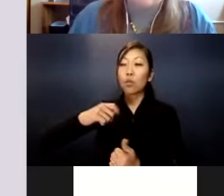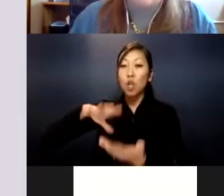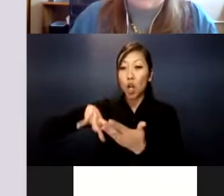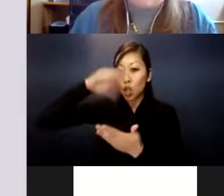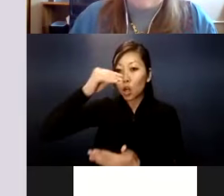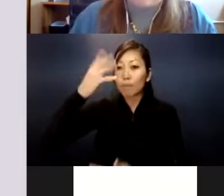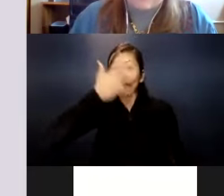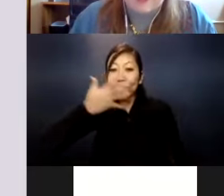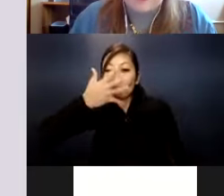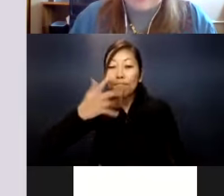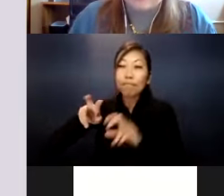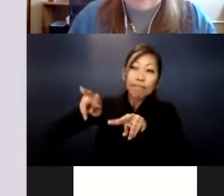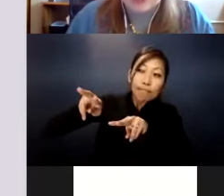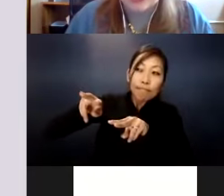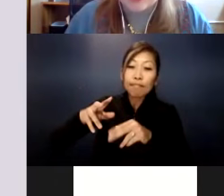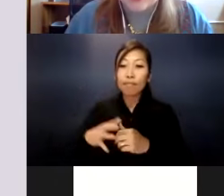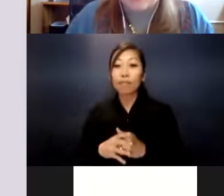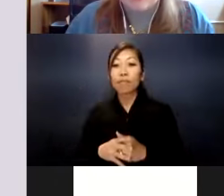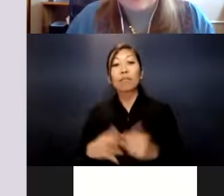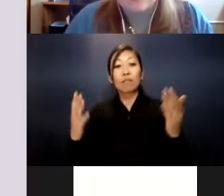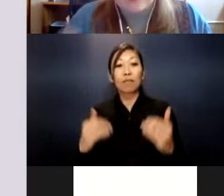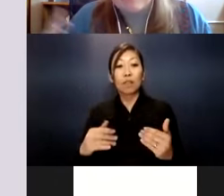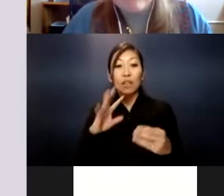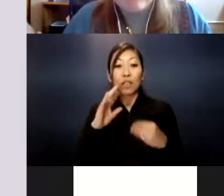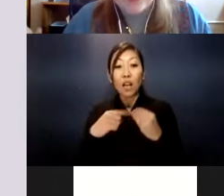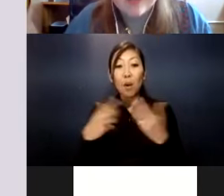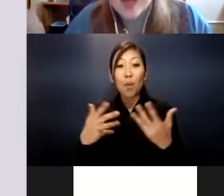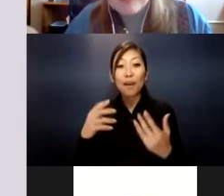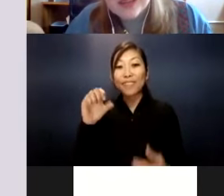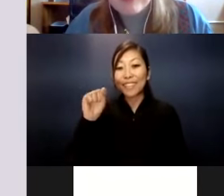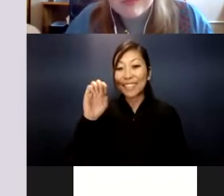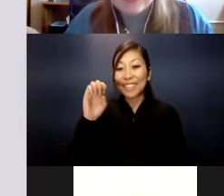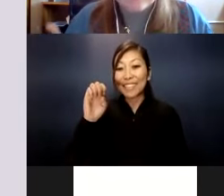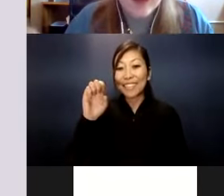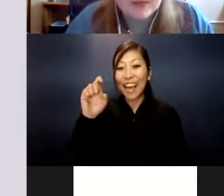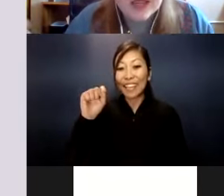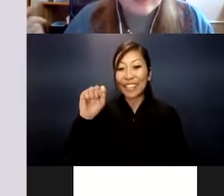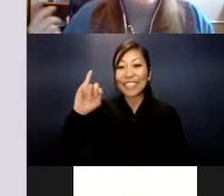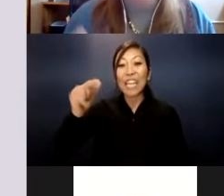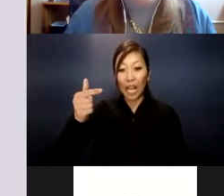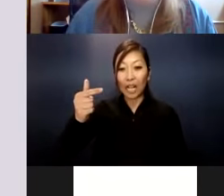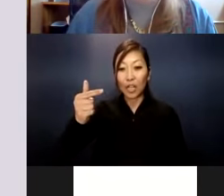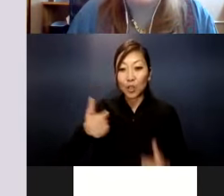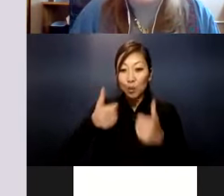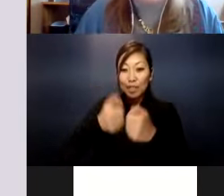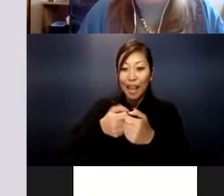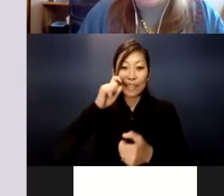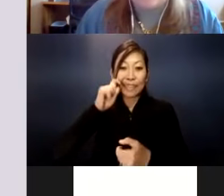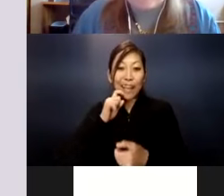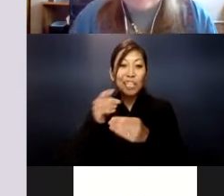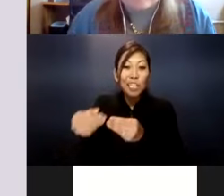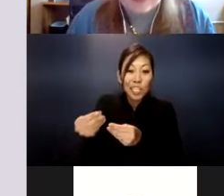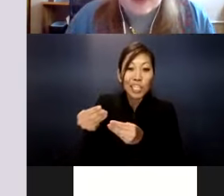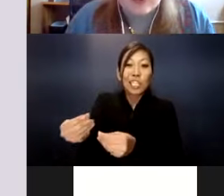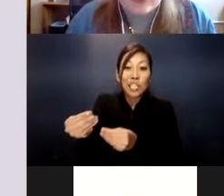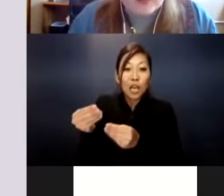I also want to talk about sexting and image sharing, because it's happening. It's happening. And I know when